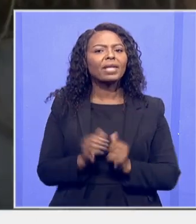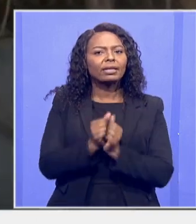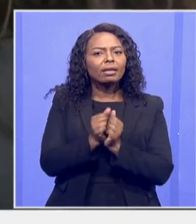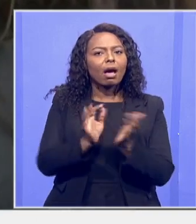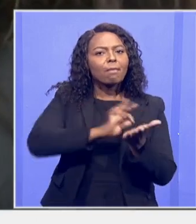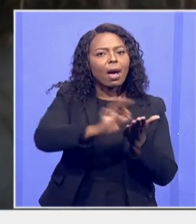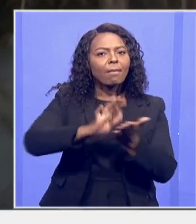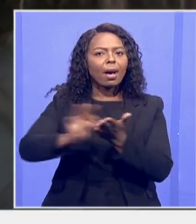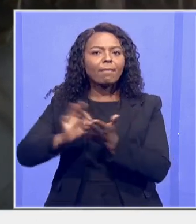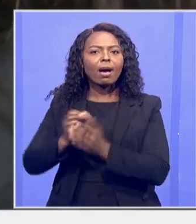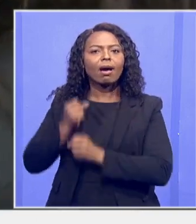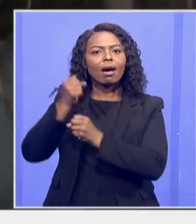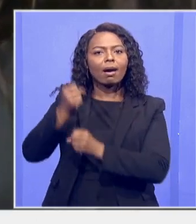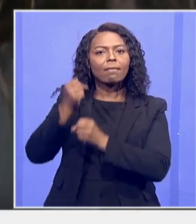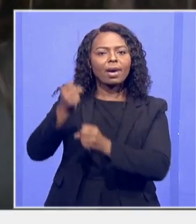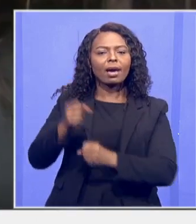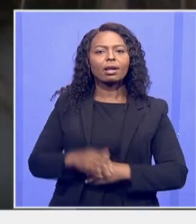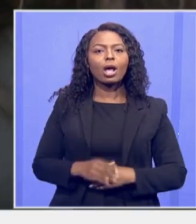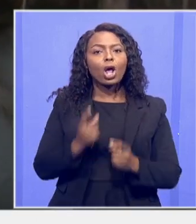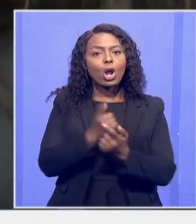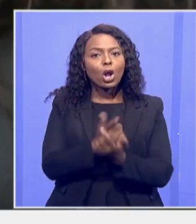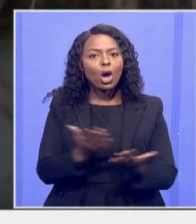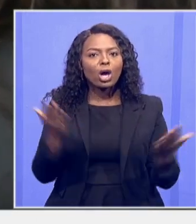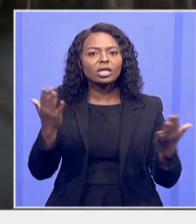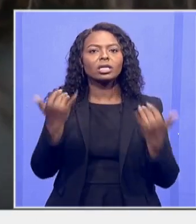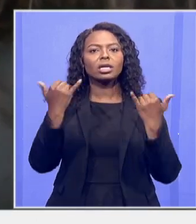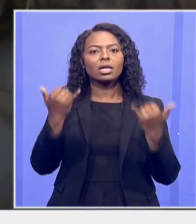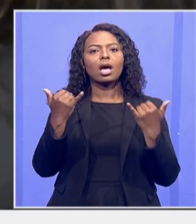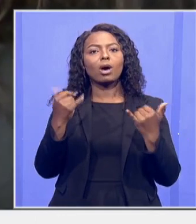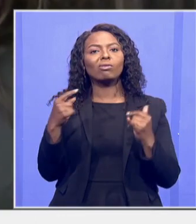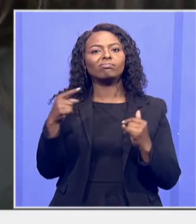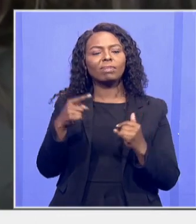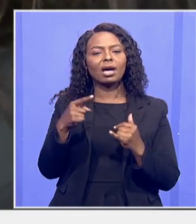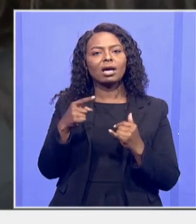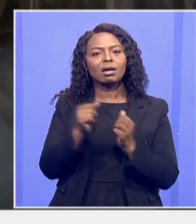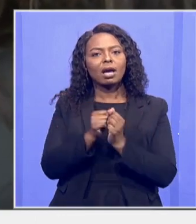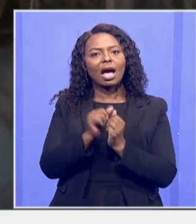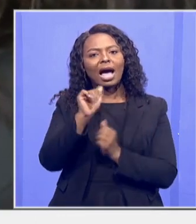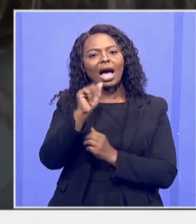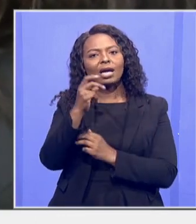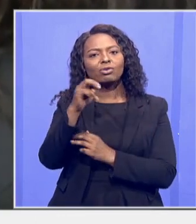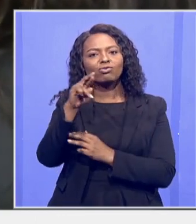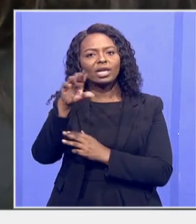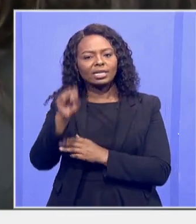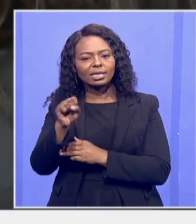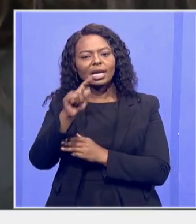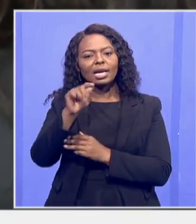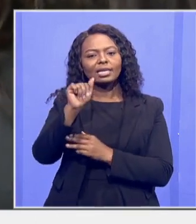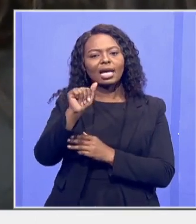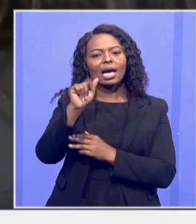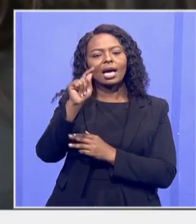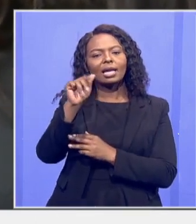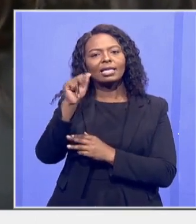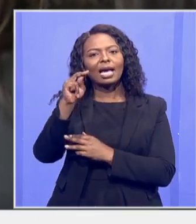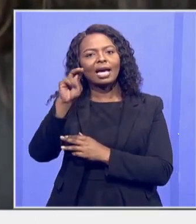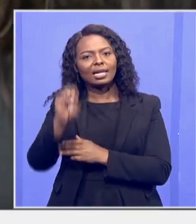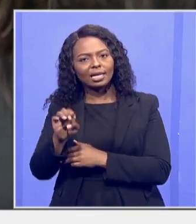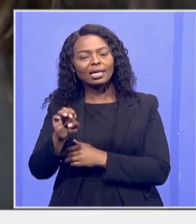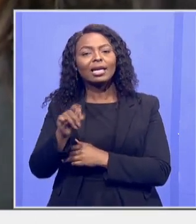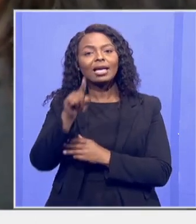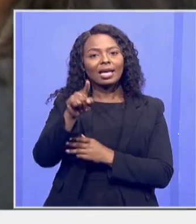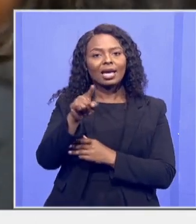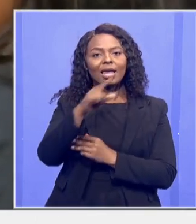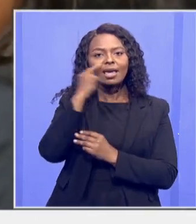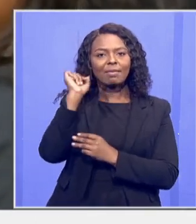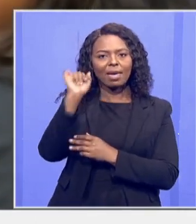campaign. Look, we've launched the Andries Tatane cleanup campaign in memory of Andries Tatane, who we all know was murdered for fighting for